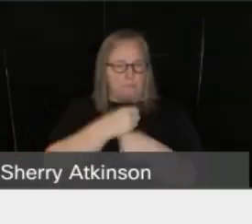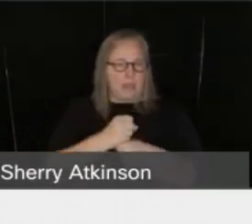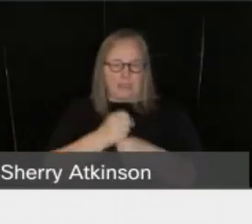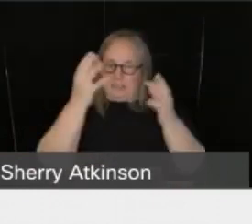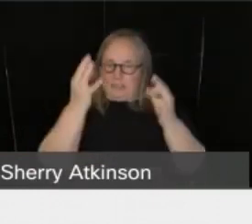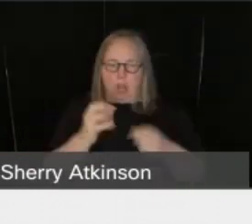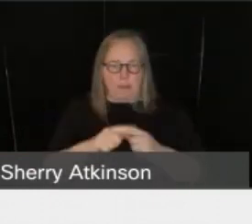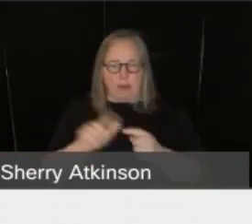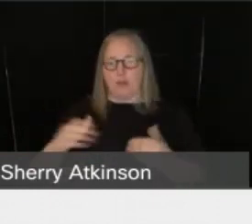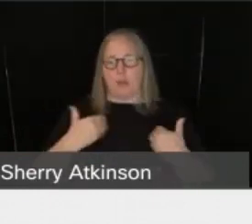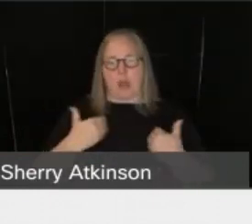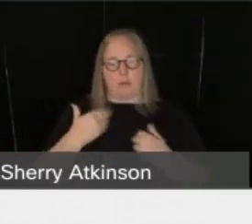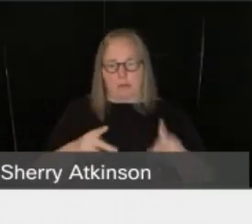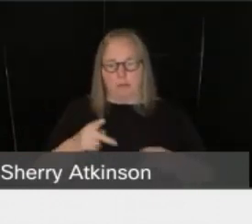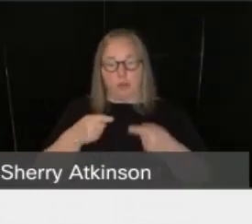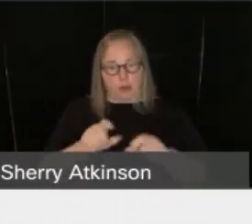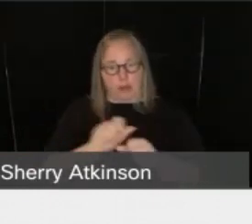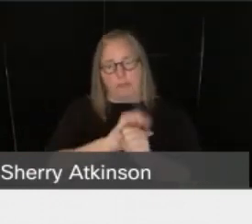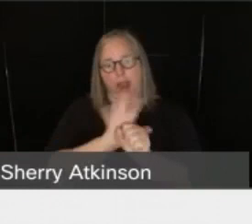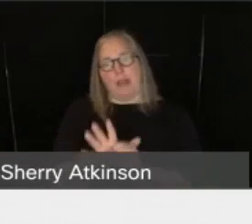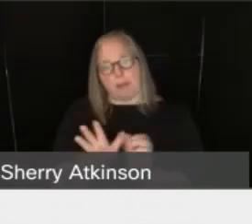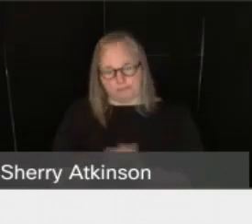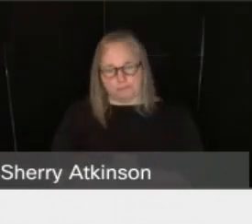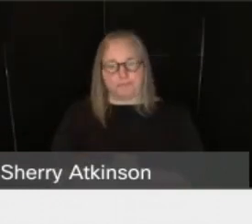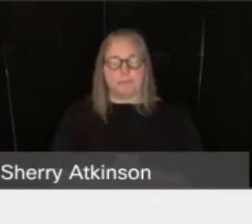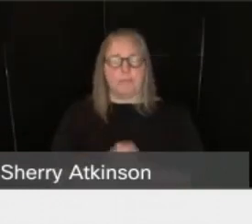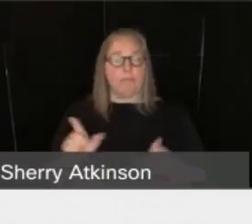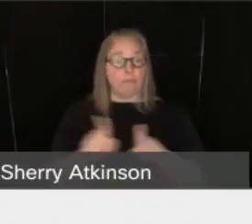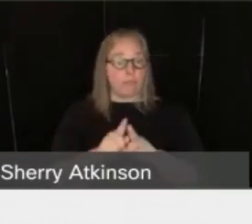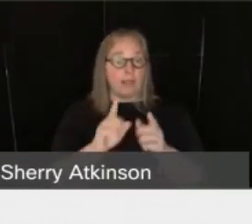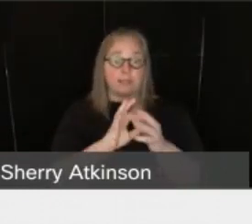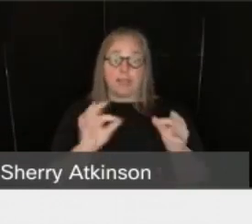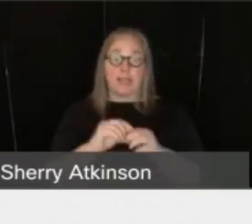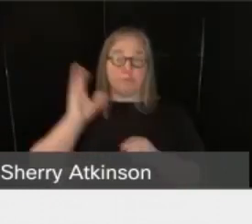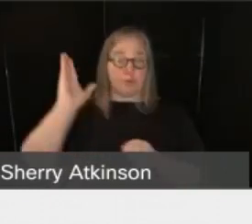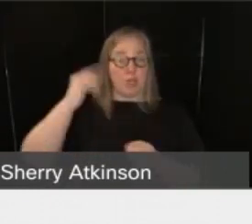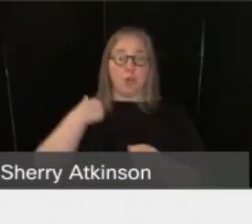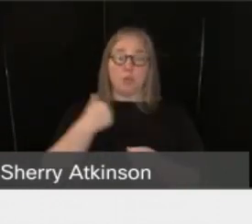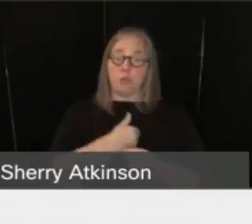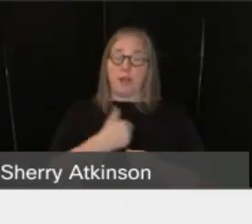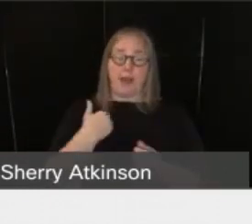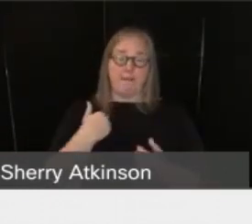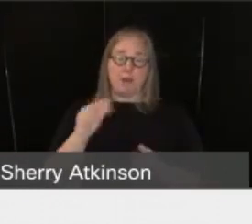people during the pandemic. As stated in our presentation, we have approximately